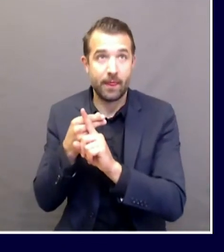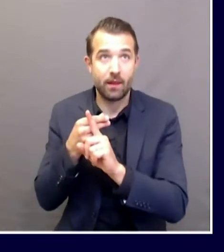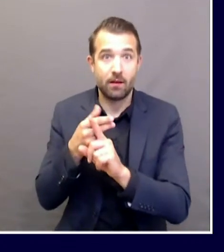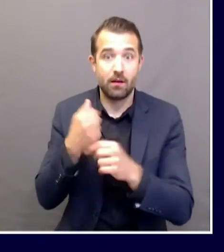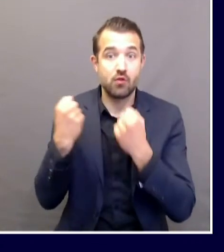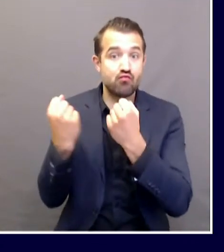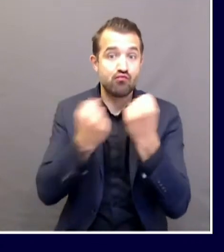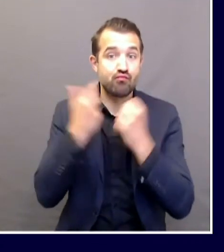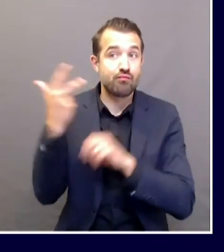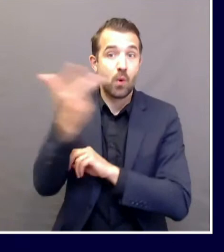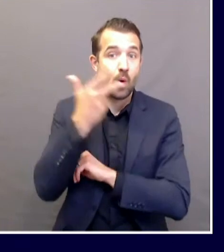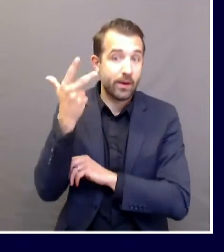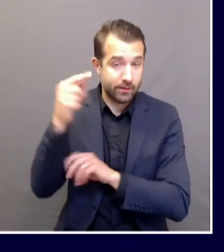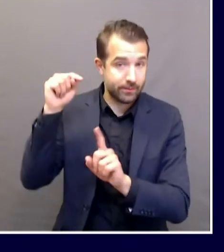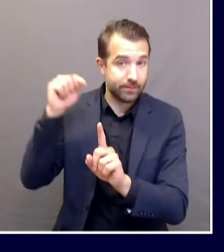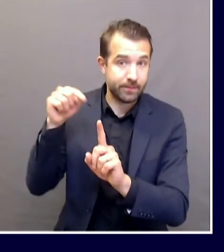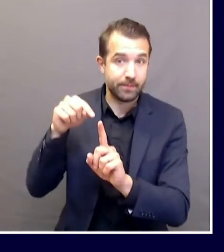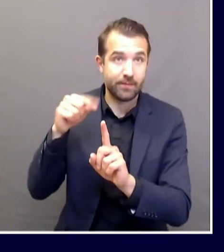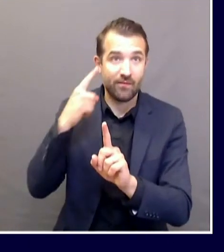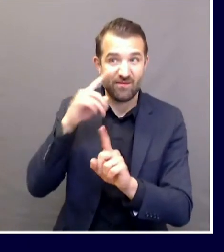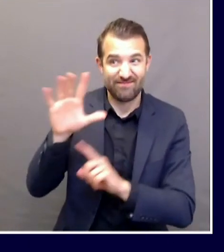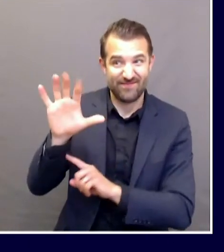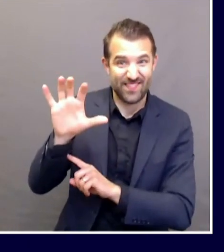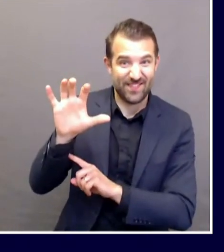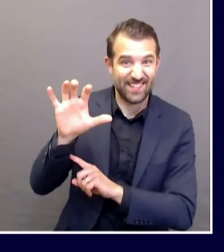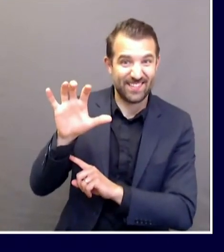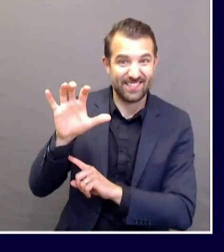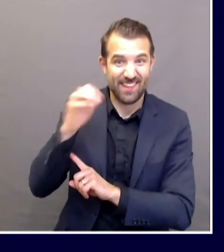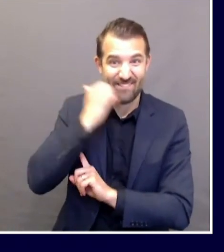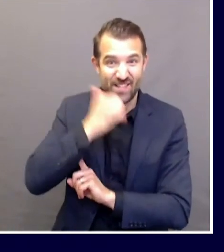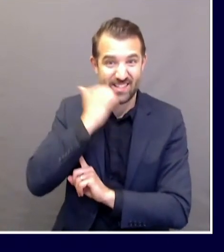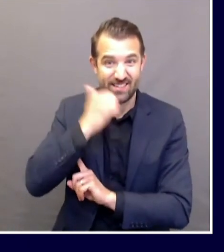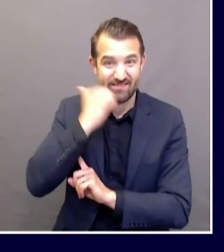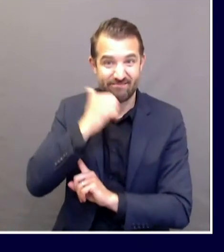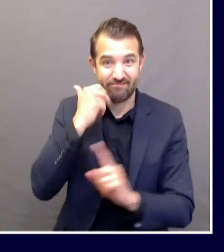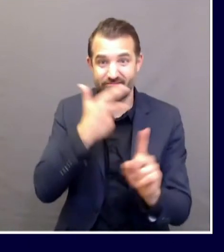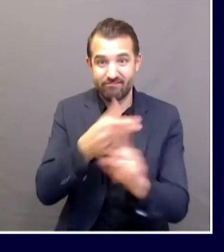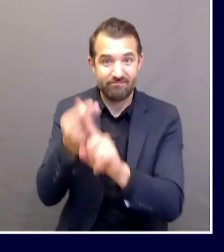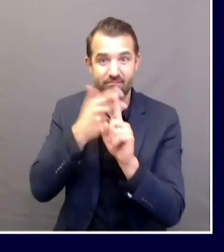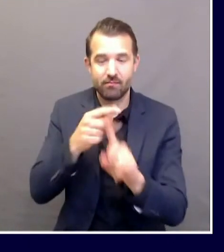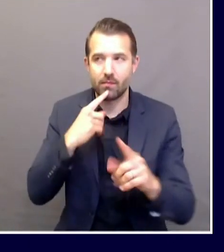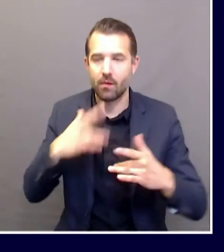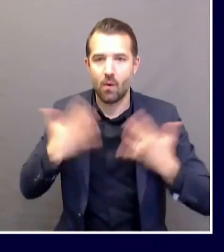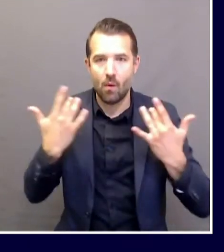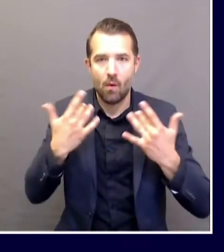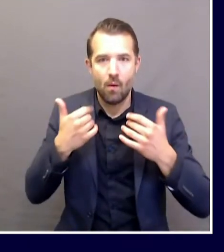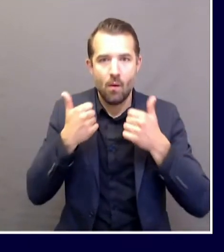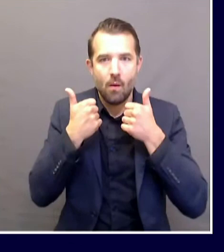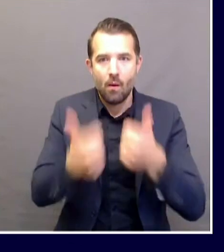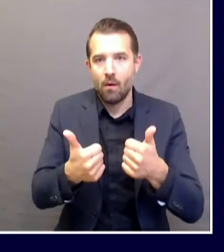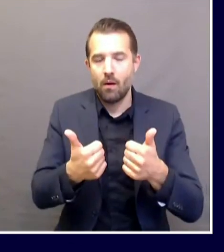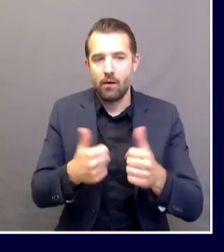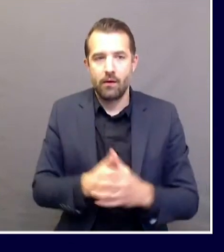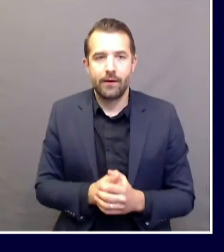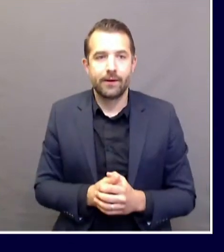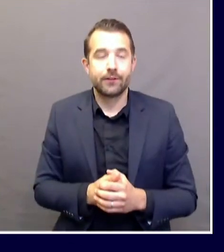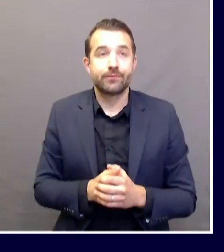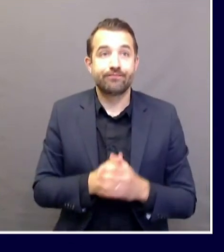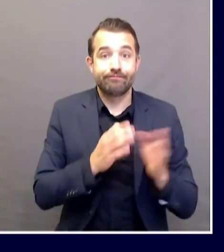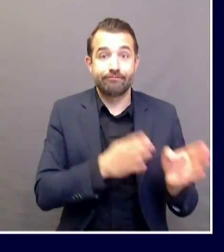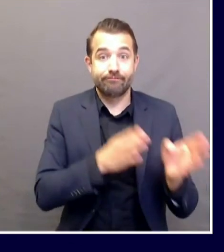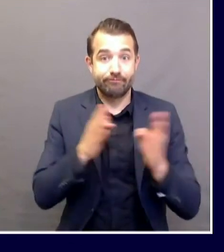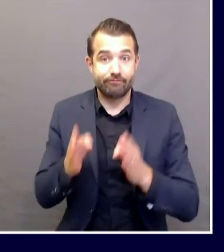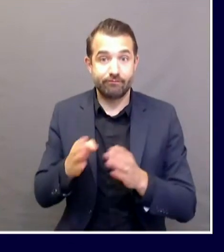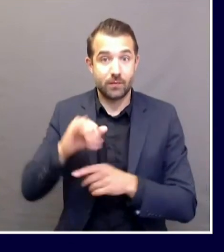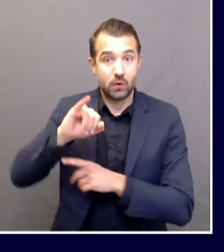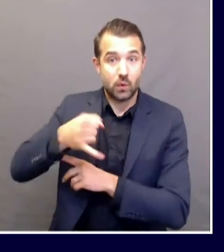for vaccinations in Maine. As for the J&J piece, we'll know more. Even though the